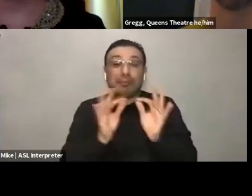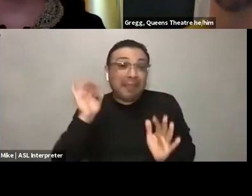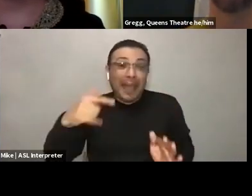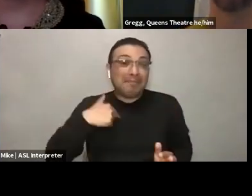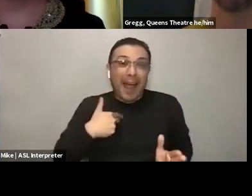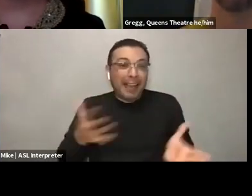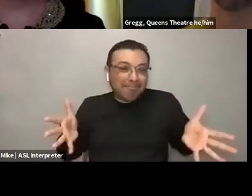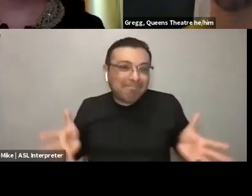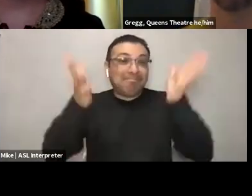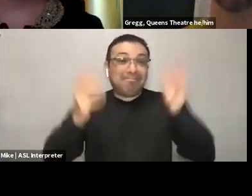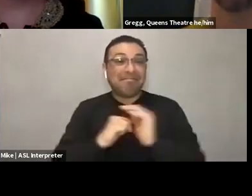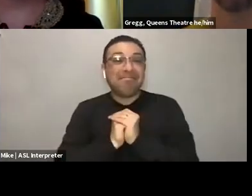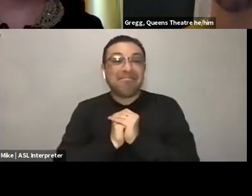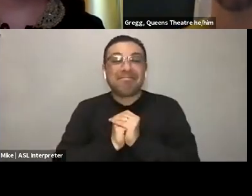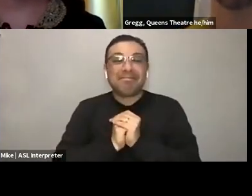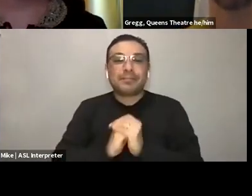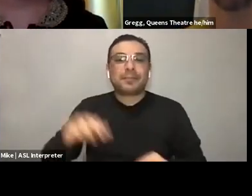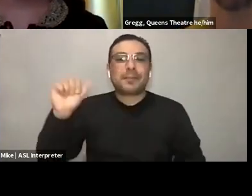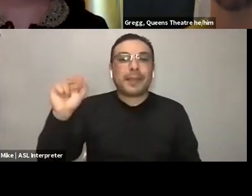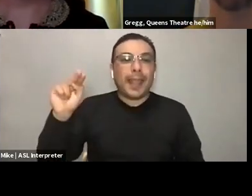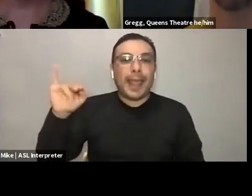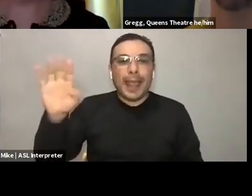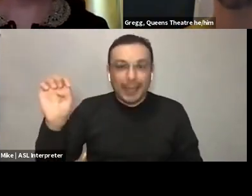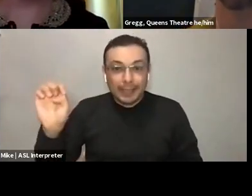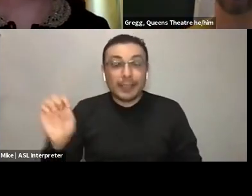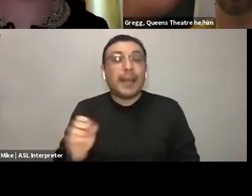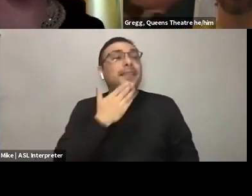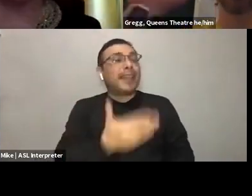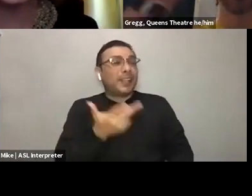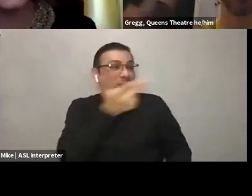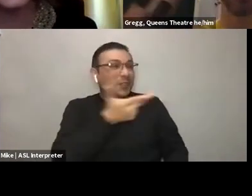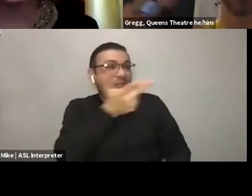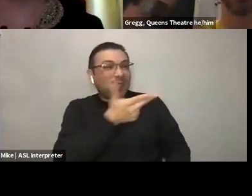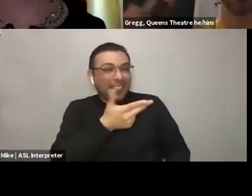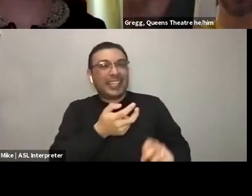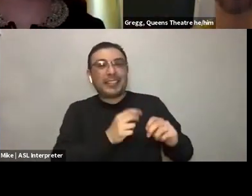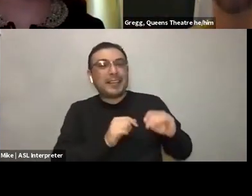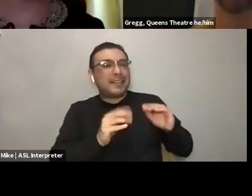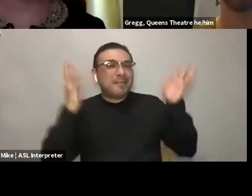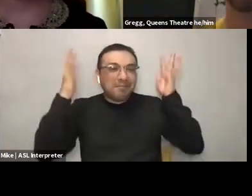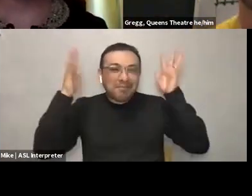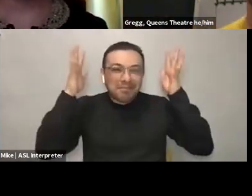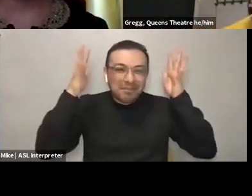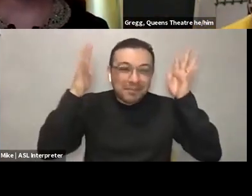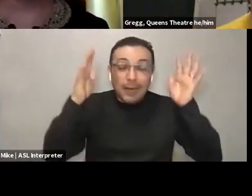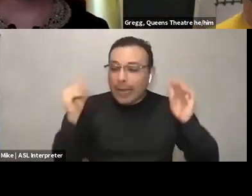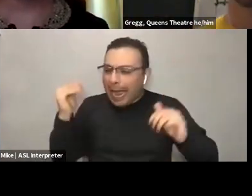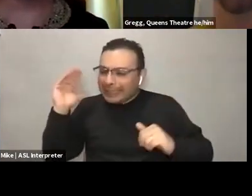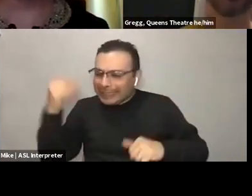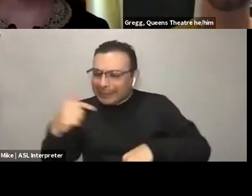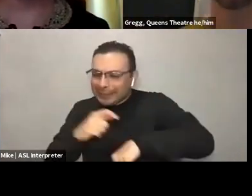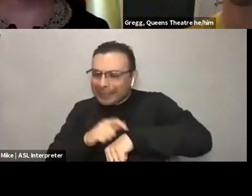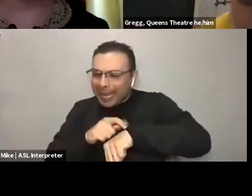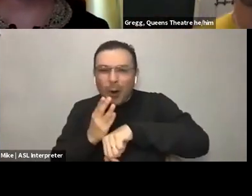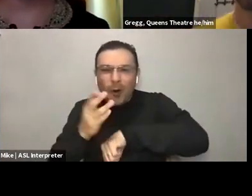Thank you so much. So, um, thank you to our panelists, applause, applause. I realized we are a slightly over time. I'm going to